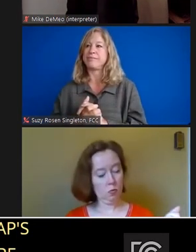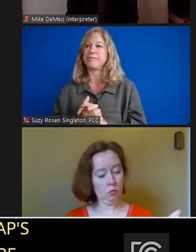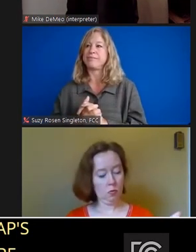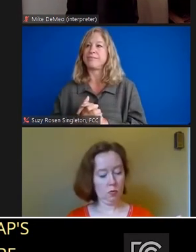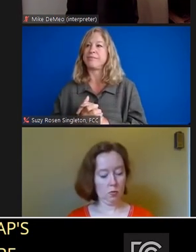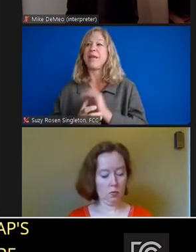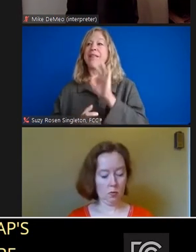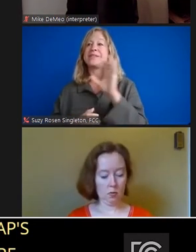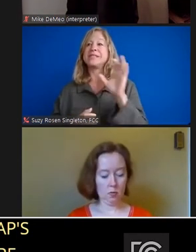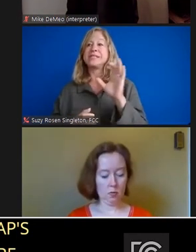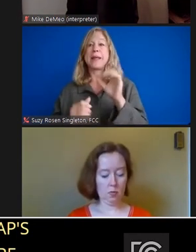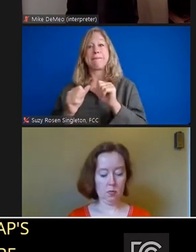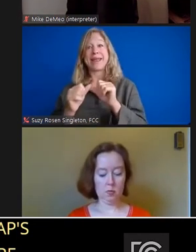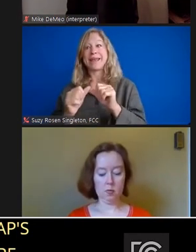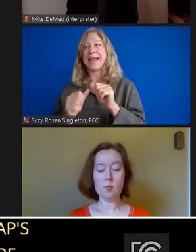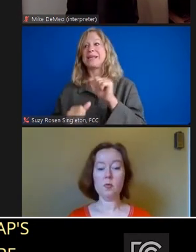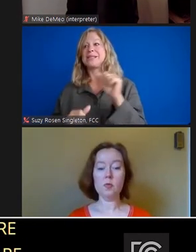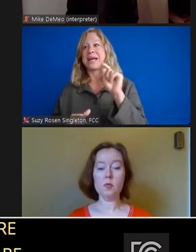request.